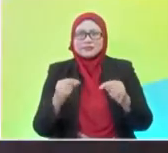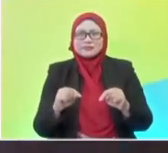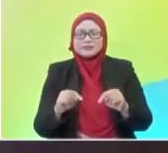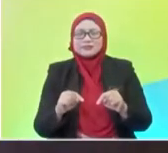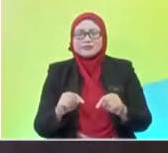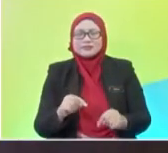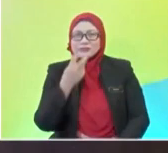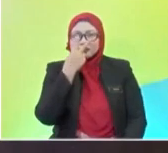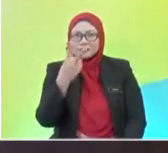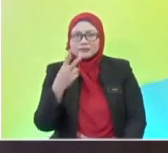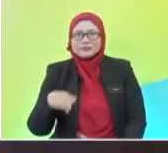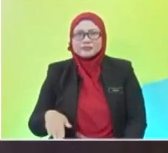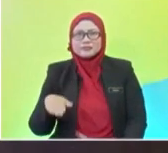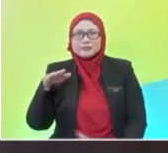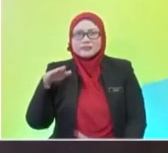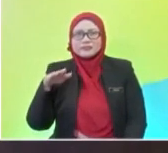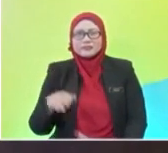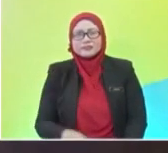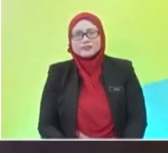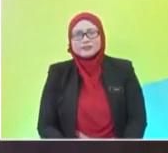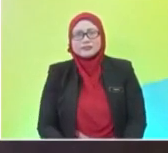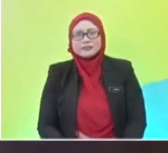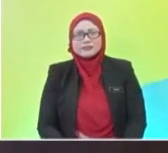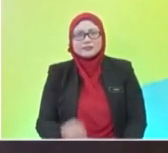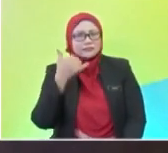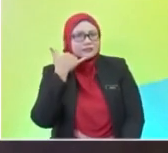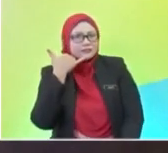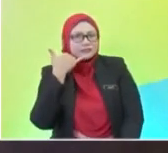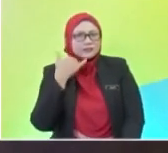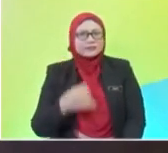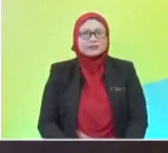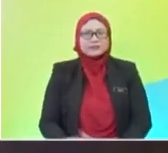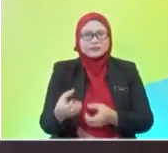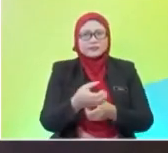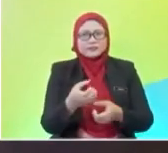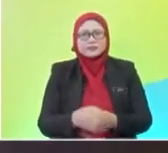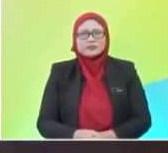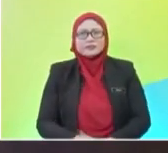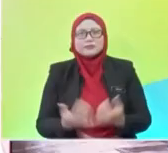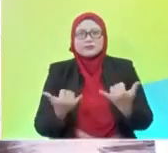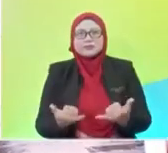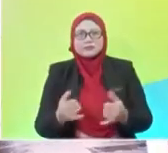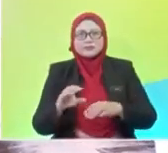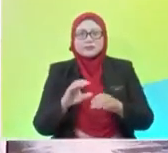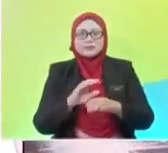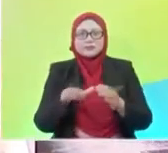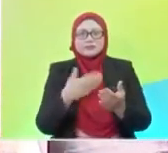see, happened? I think it's flooding. You need to call the authorities. I'll pack the necessities. Okay.